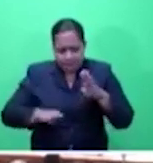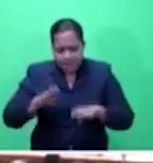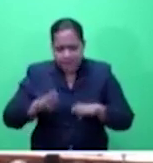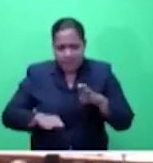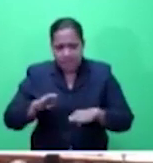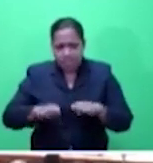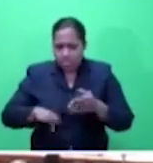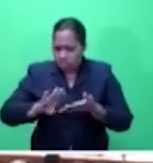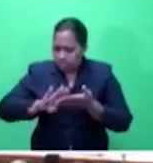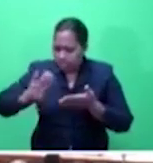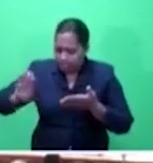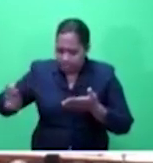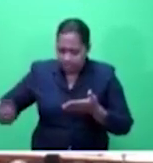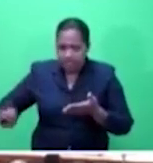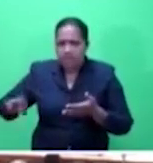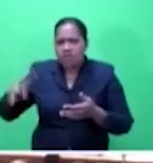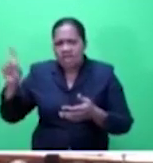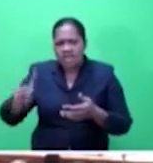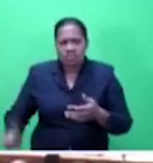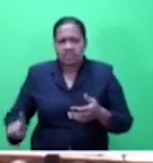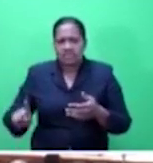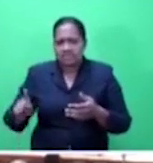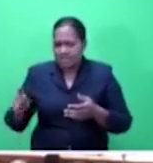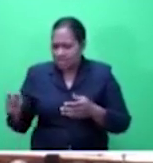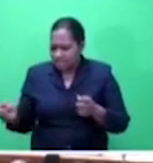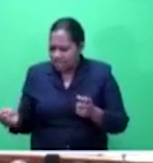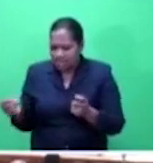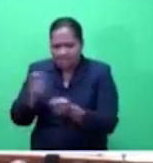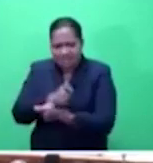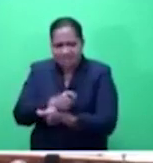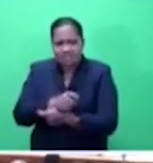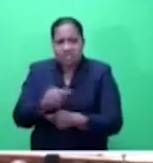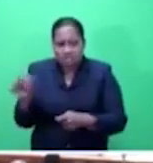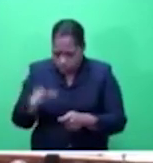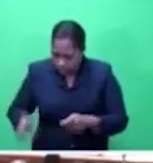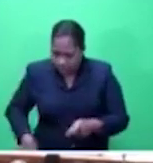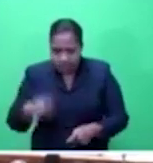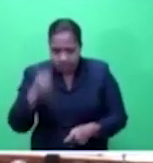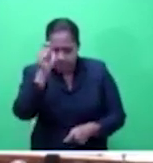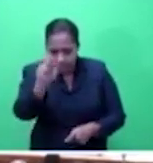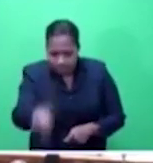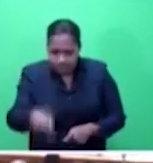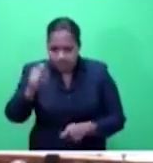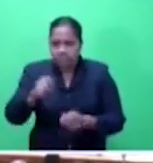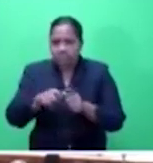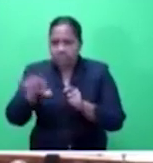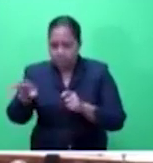purchase requirement for electronic transactions. This is important. You should be able to go and use your card at the nearest store to buy something for